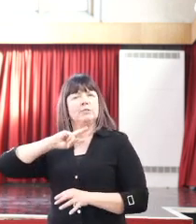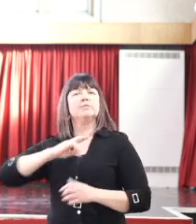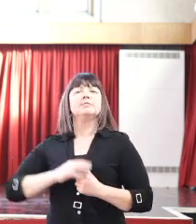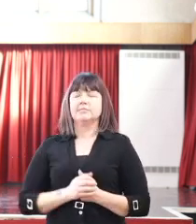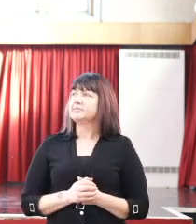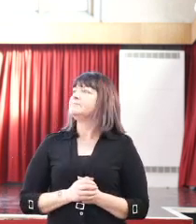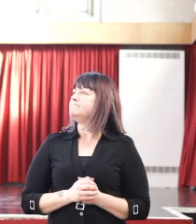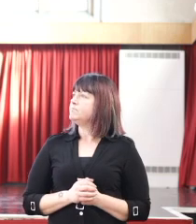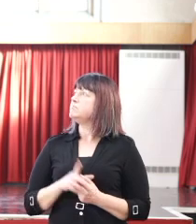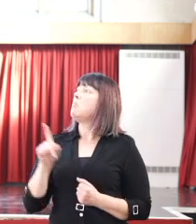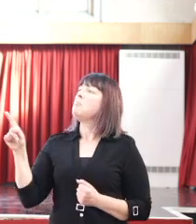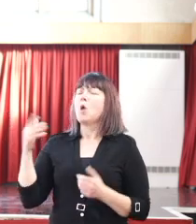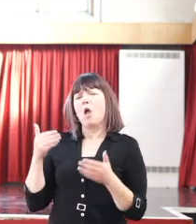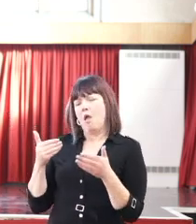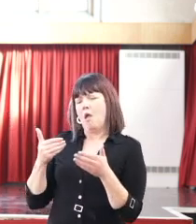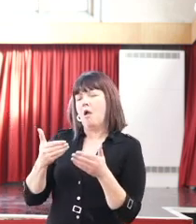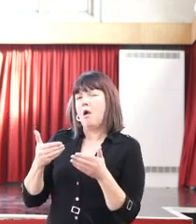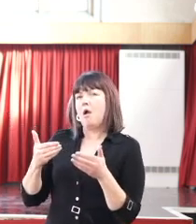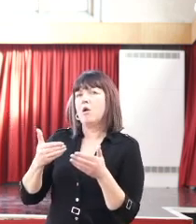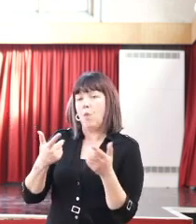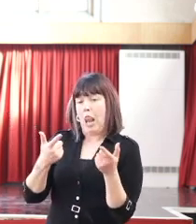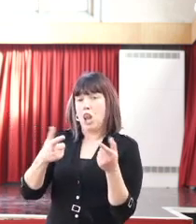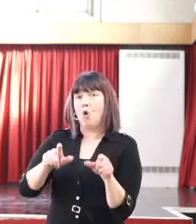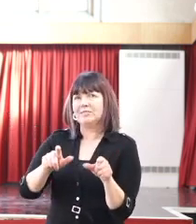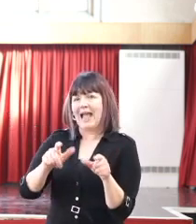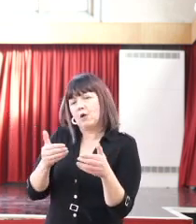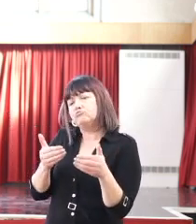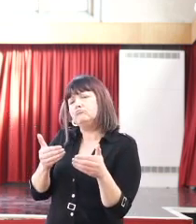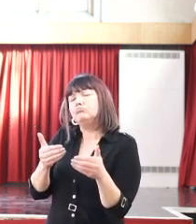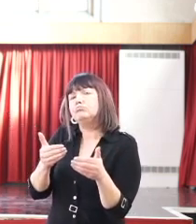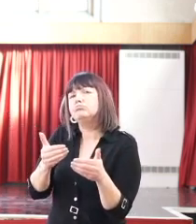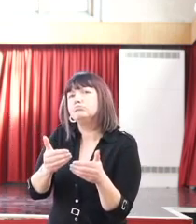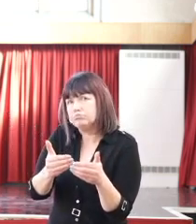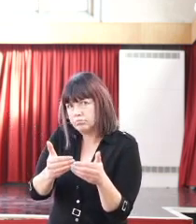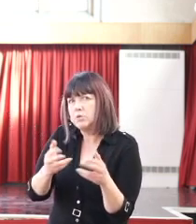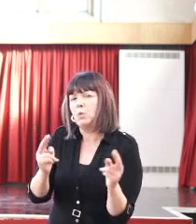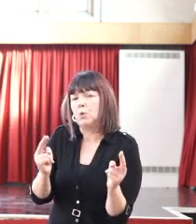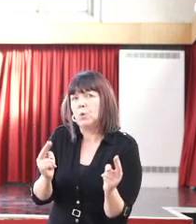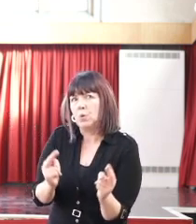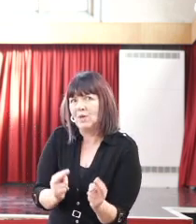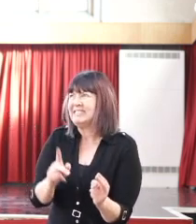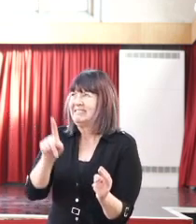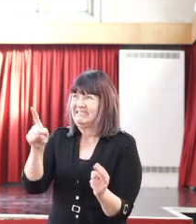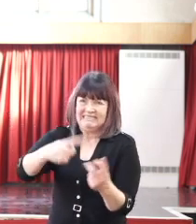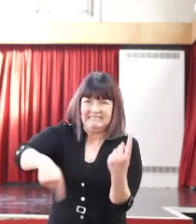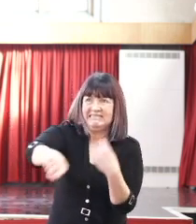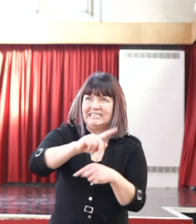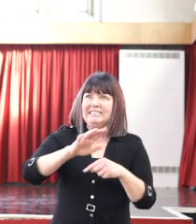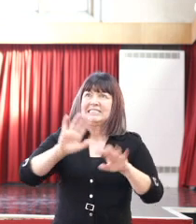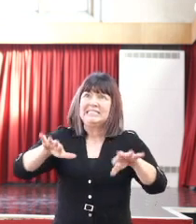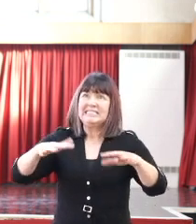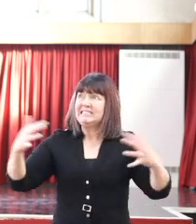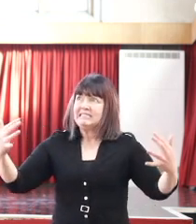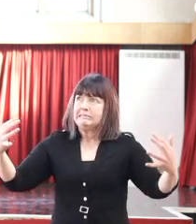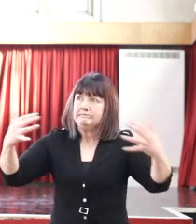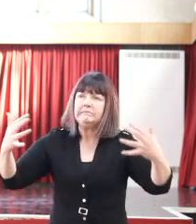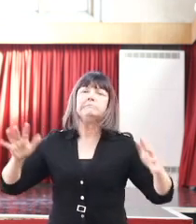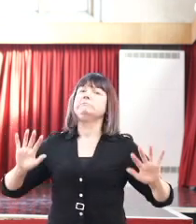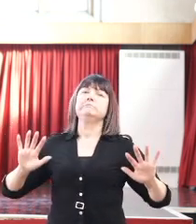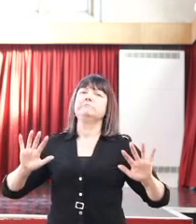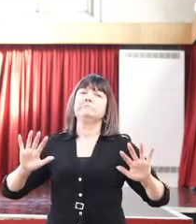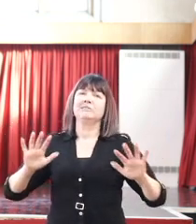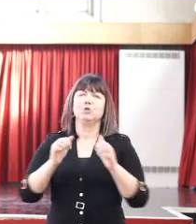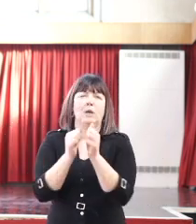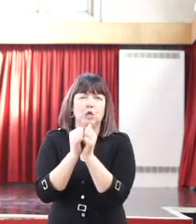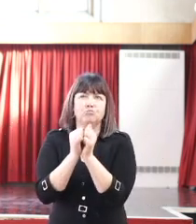Peace, So this happened love, towards the end of unity, lockdown, respect. so we still couldn't encourage people to come together and appreciate.